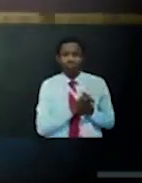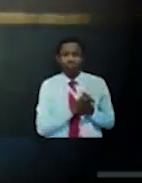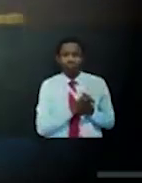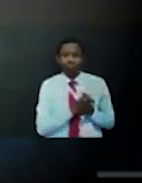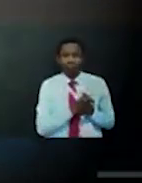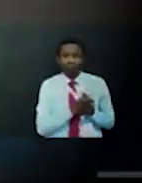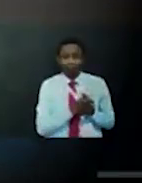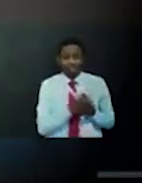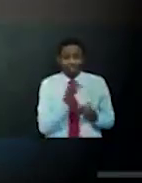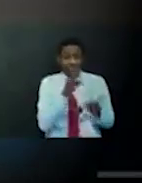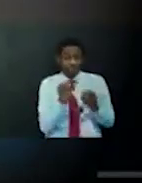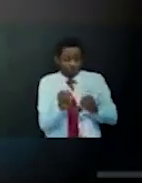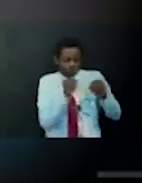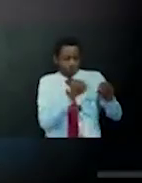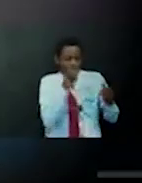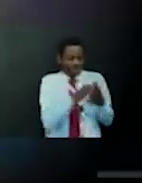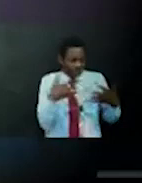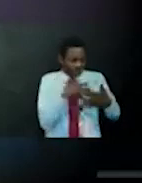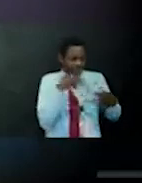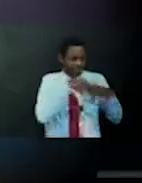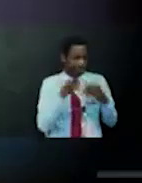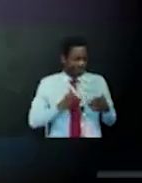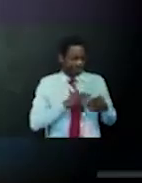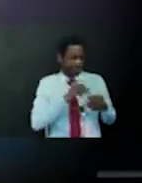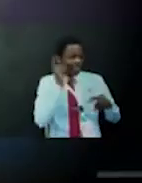going to the prayer camps. You can't stop them.